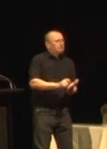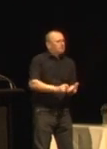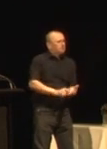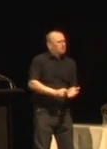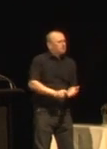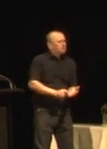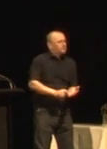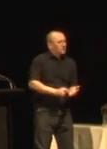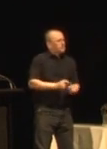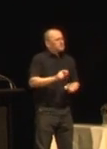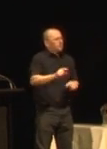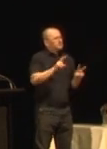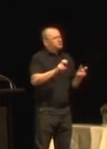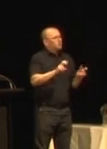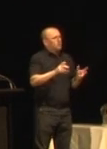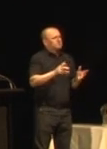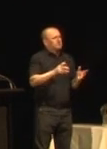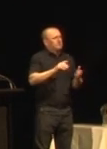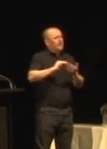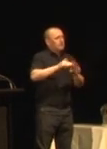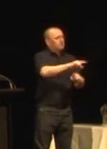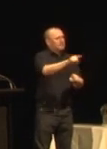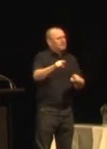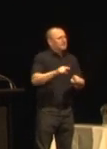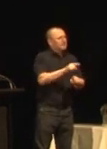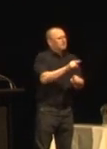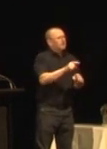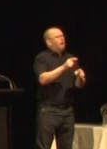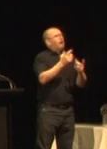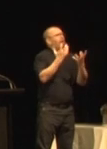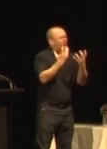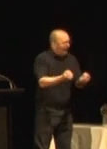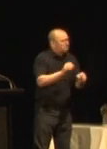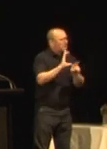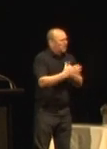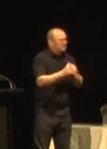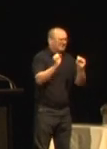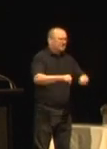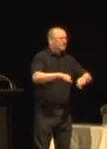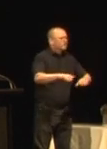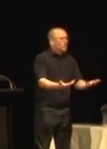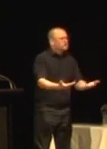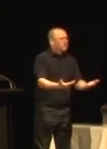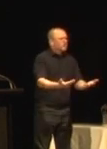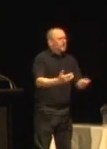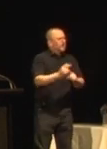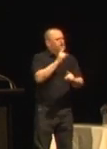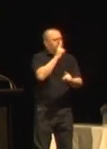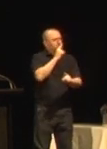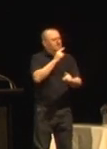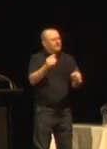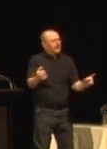wasn't a cultural life in the community, it was that people weren't associating their creative emotional lives